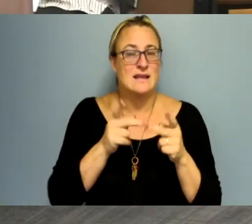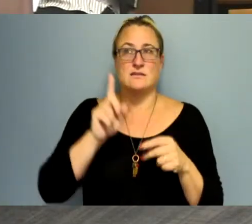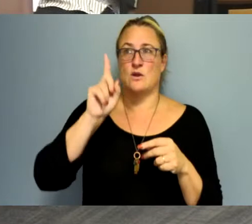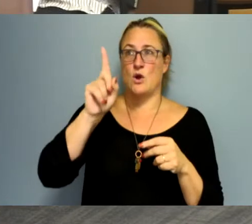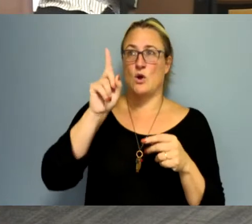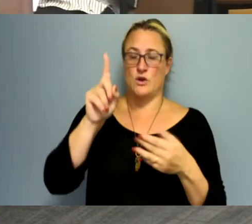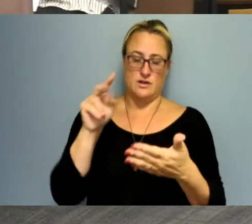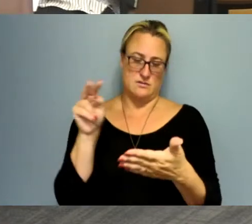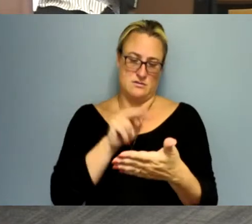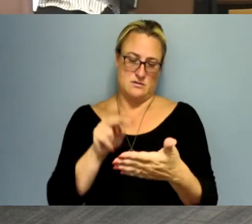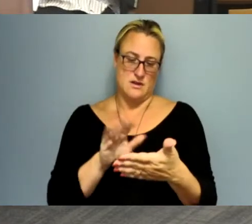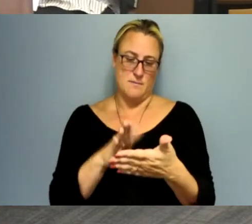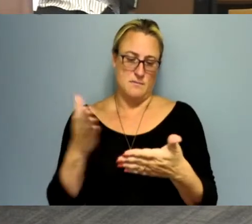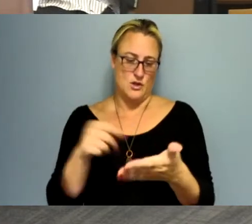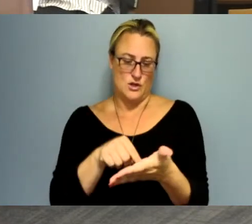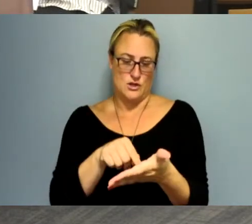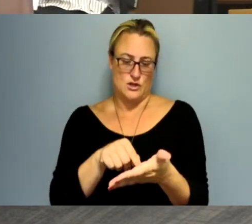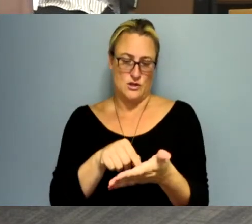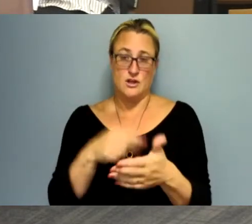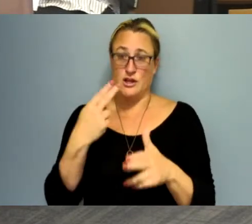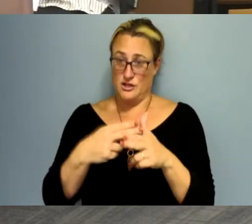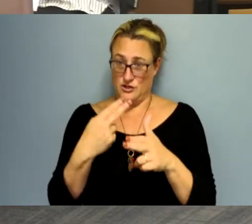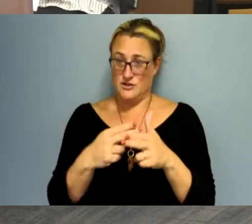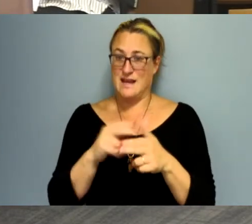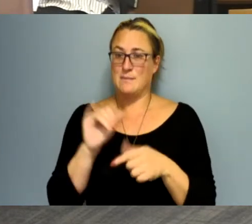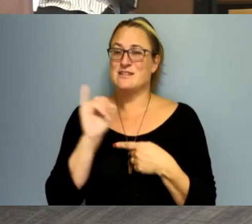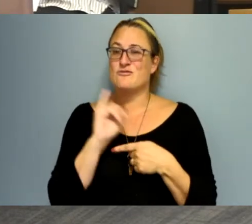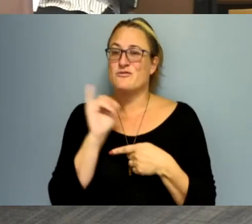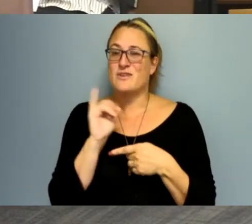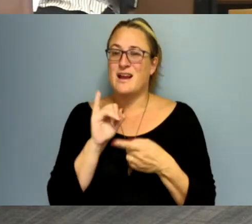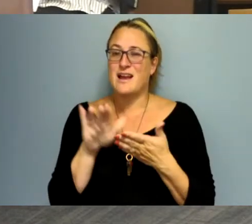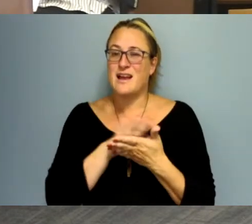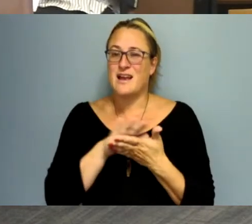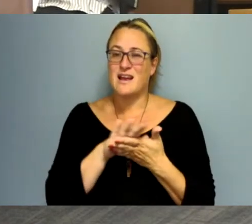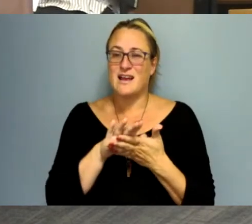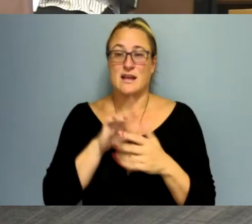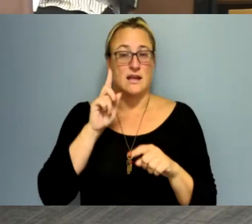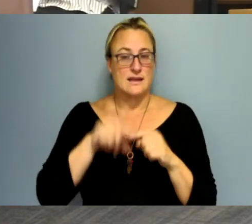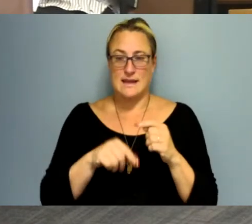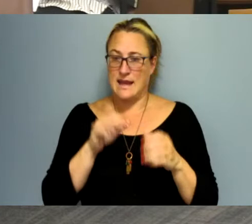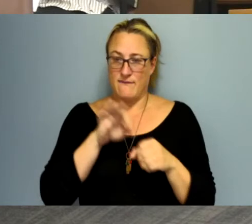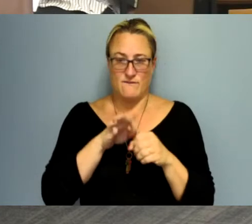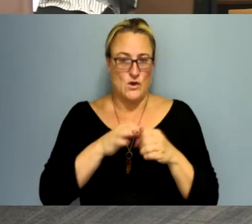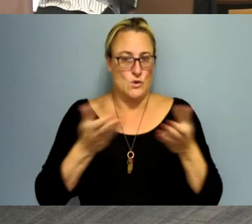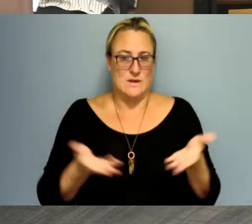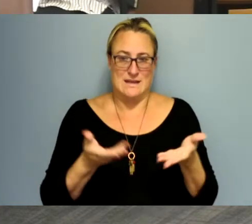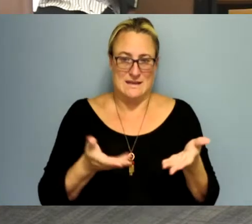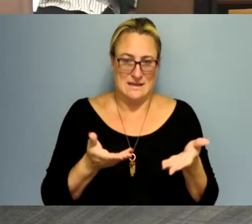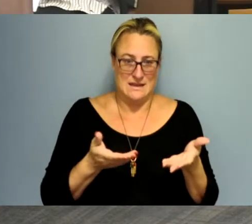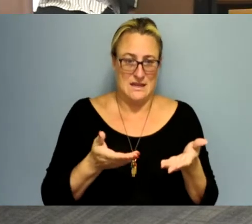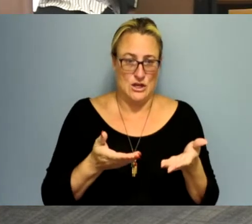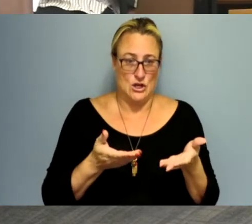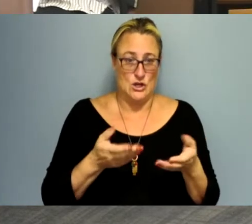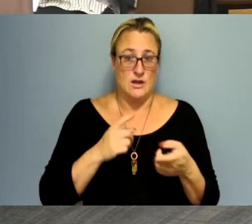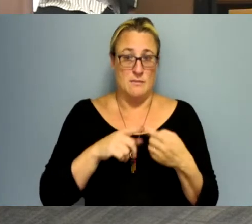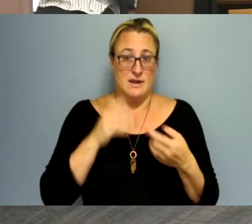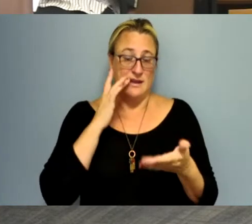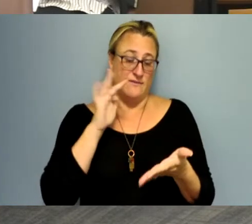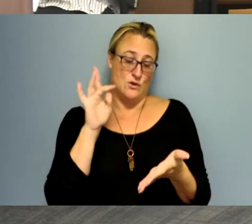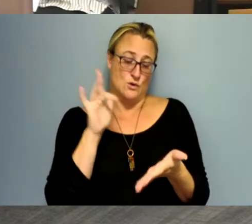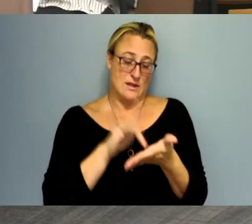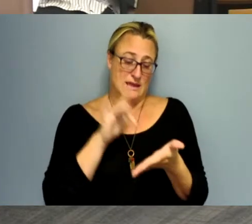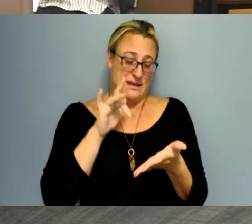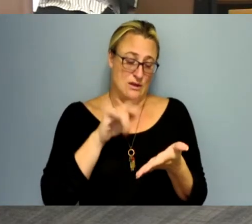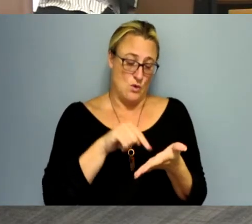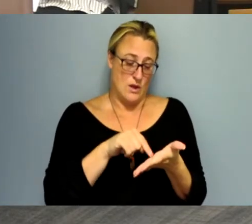book, your name will come up, but it'll be grayed out. It won't allow the person to process you to vote there. But you can click on your name and